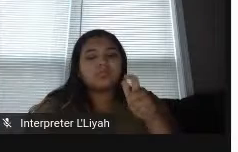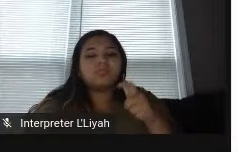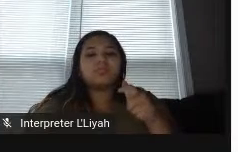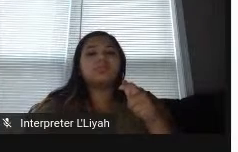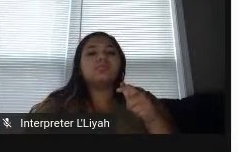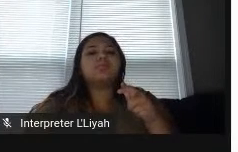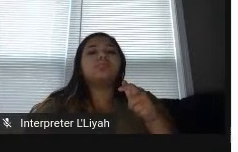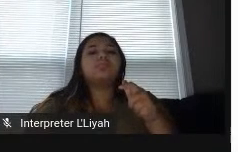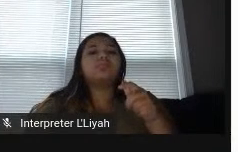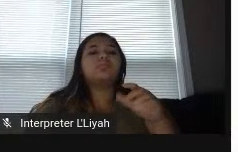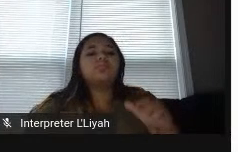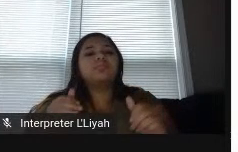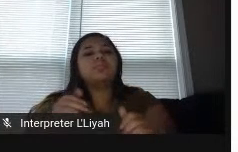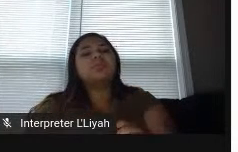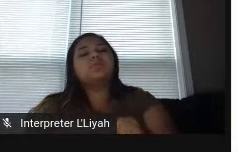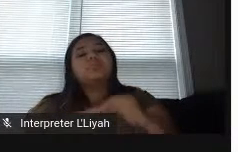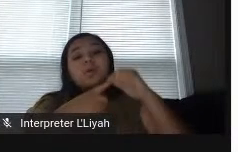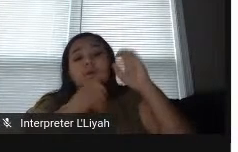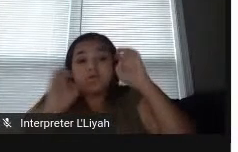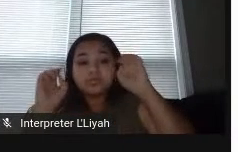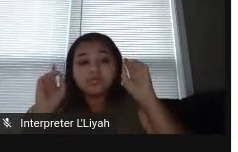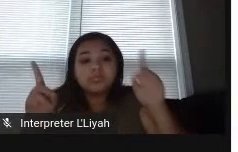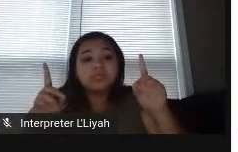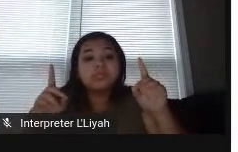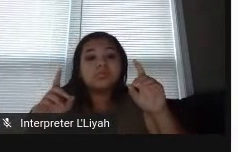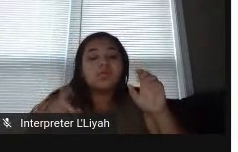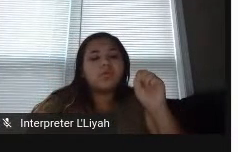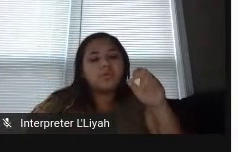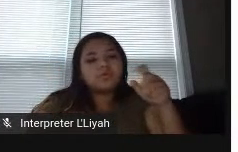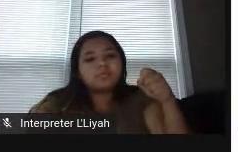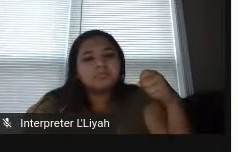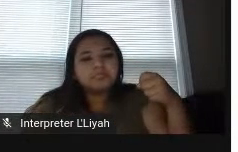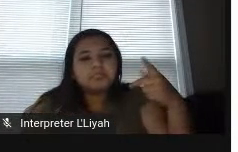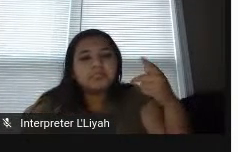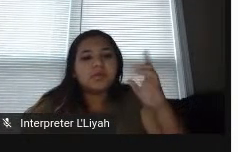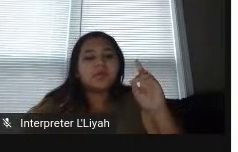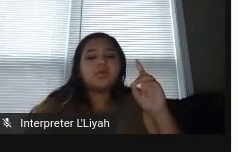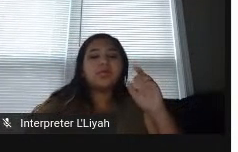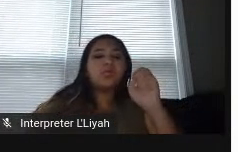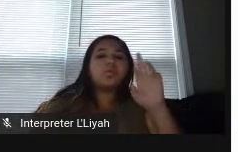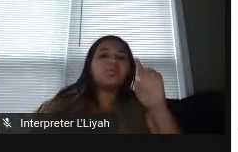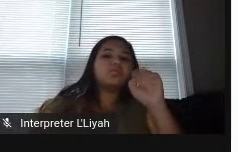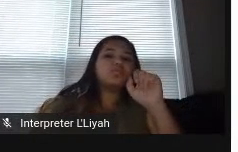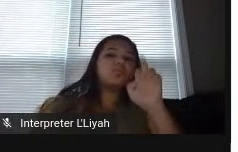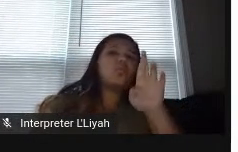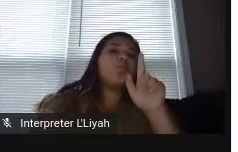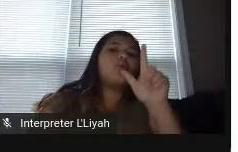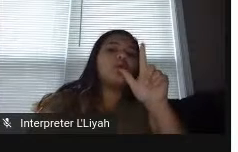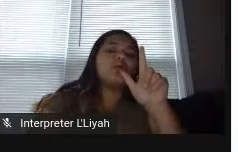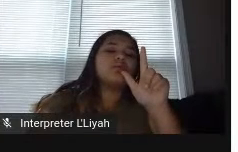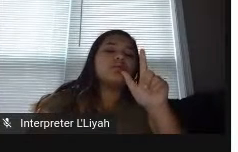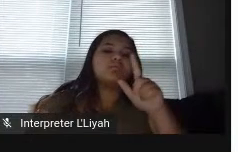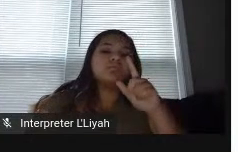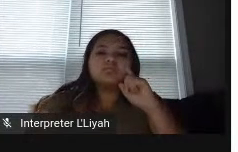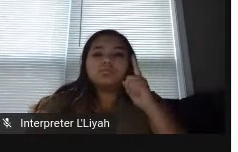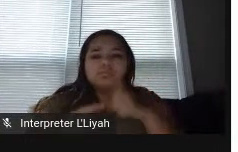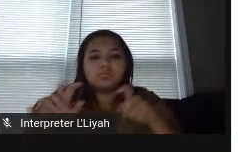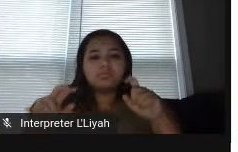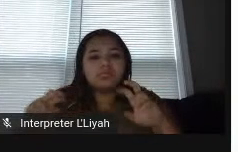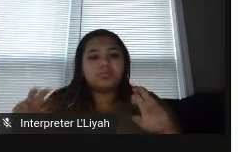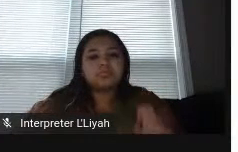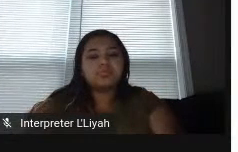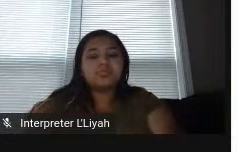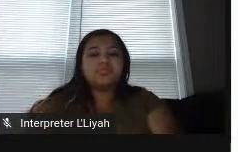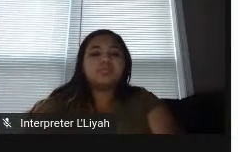necessarily special education or SPED, or they have a dual diagnosis. So